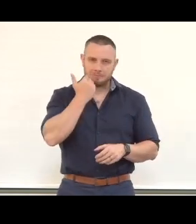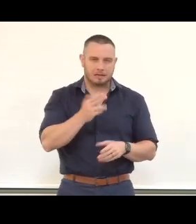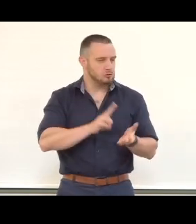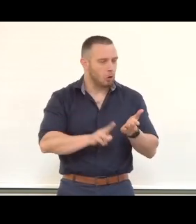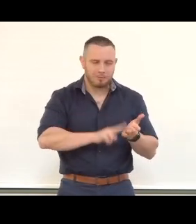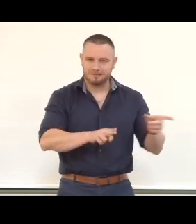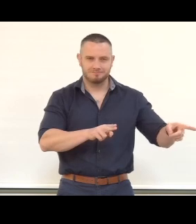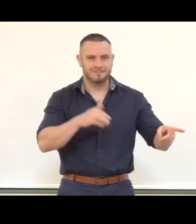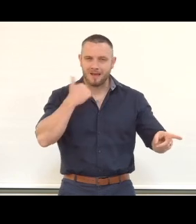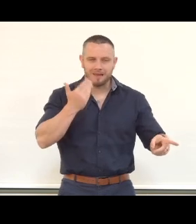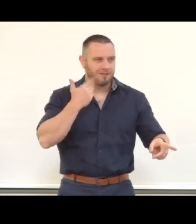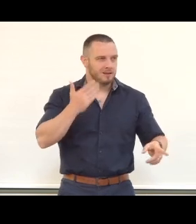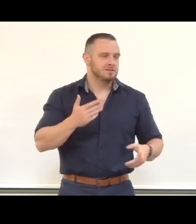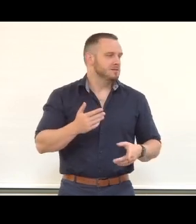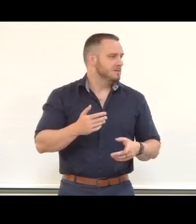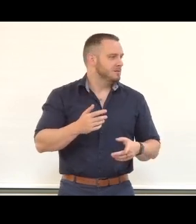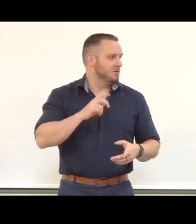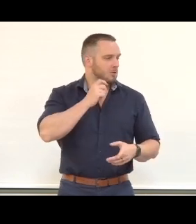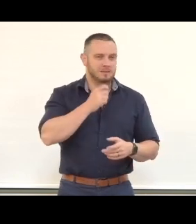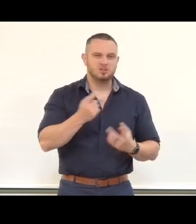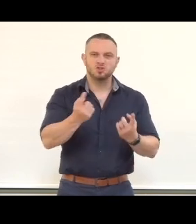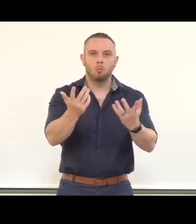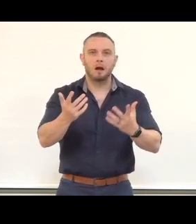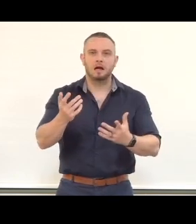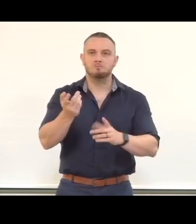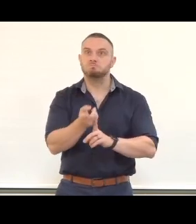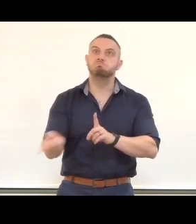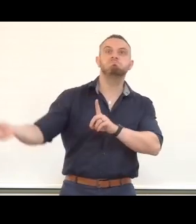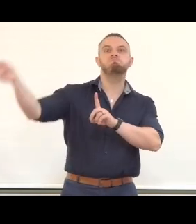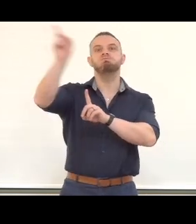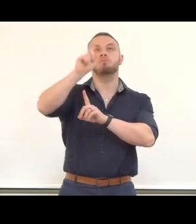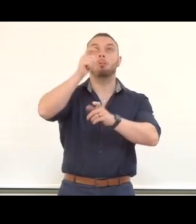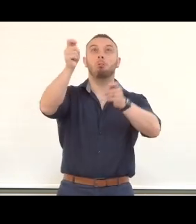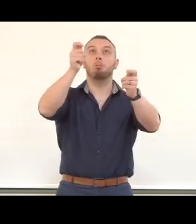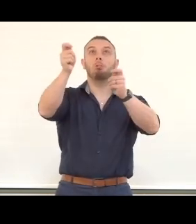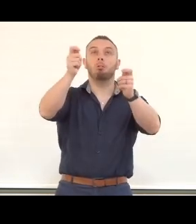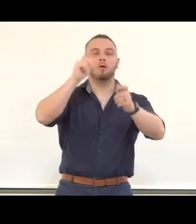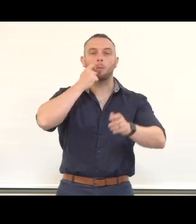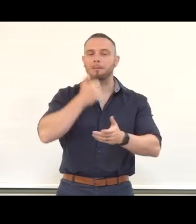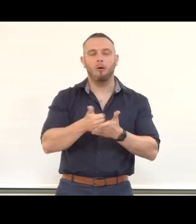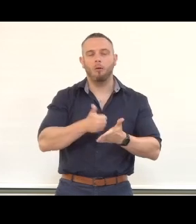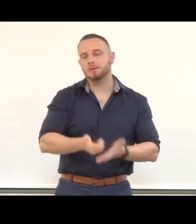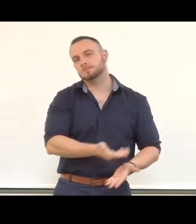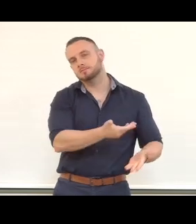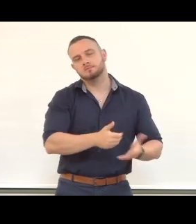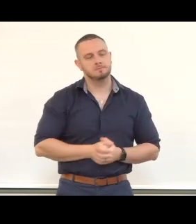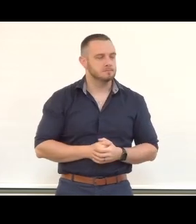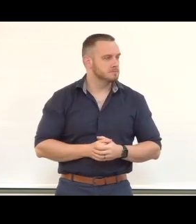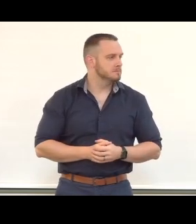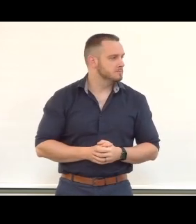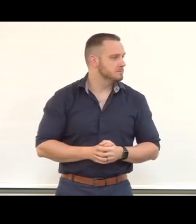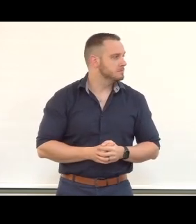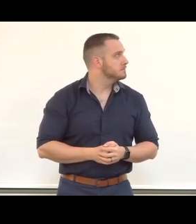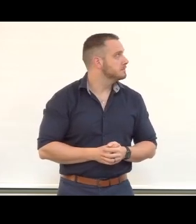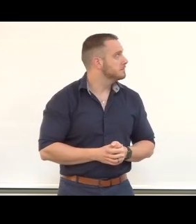him do usually. So on some type of outcrop, mounting and aligning some type of antenna. So it's what we